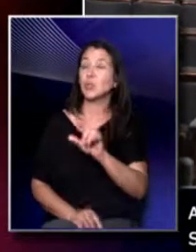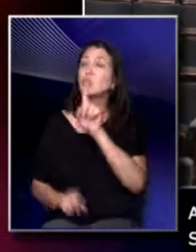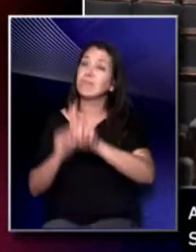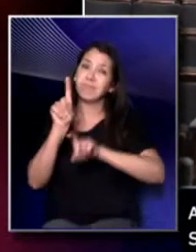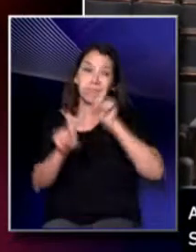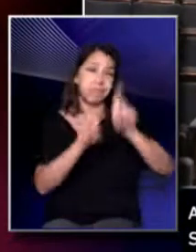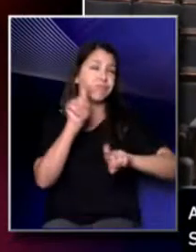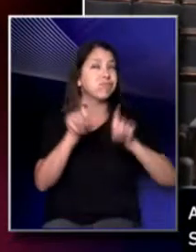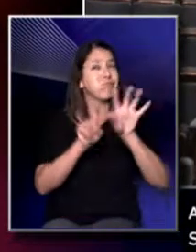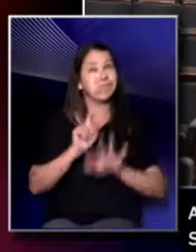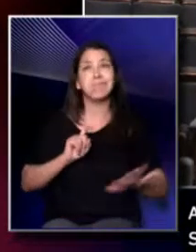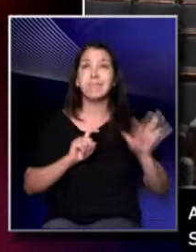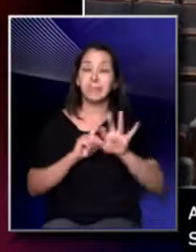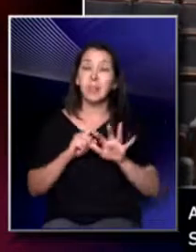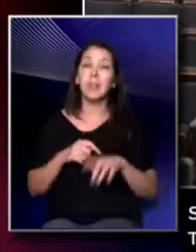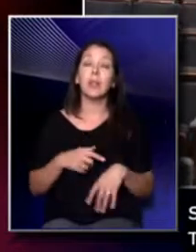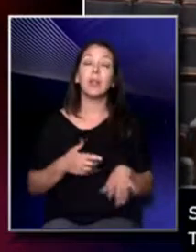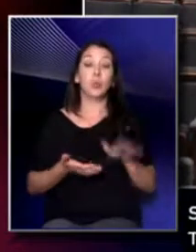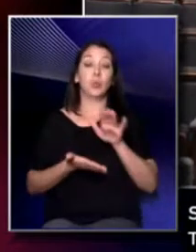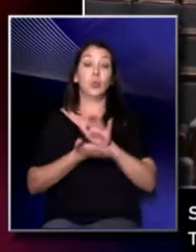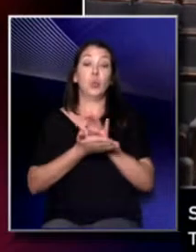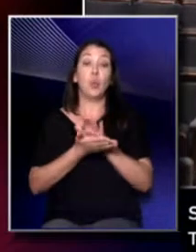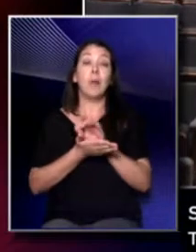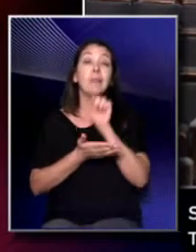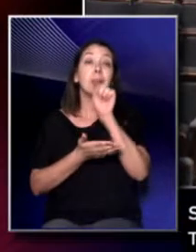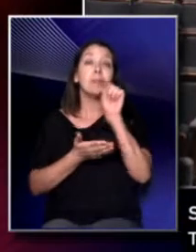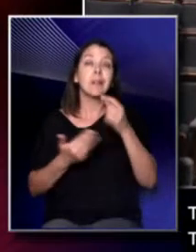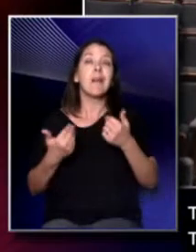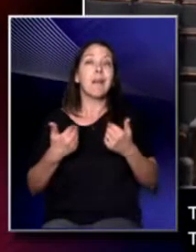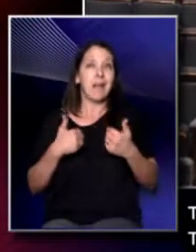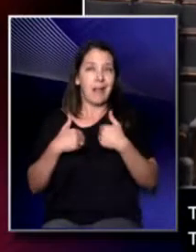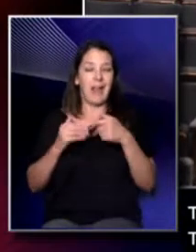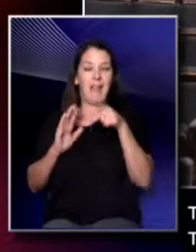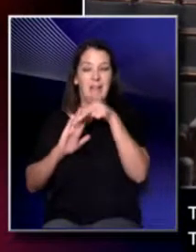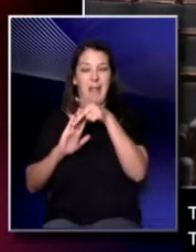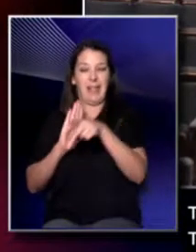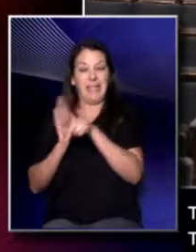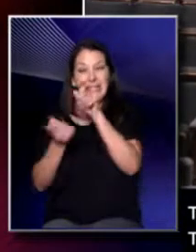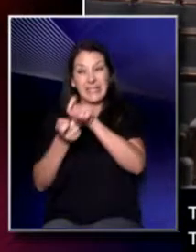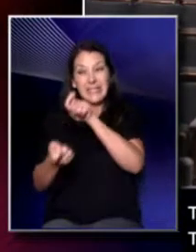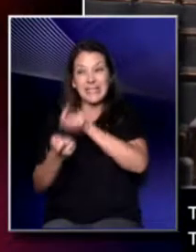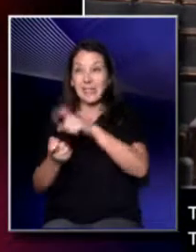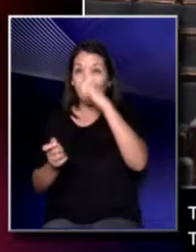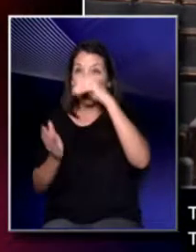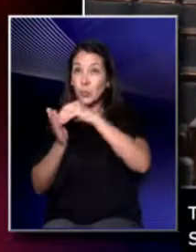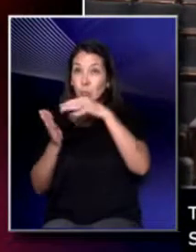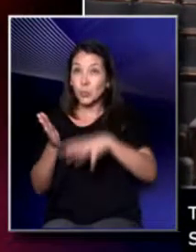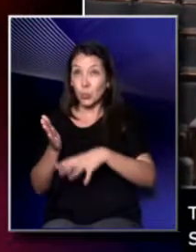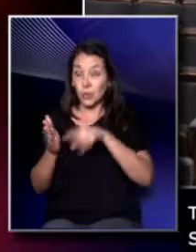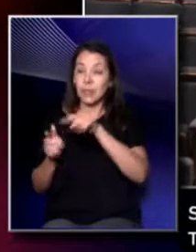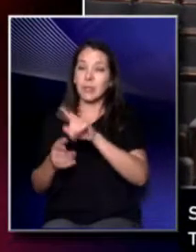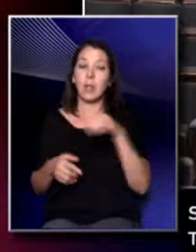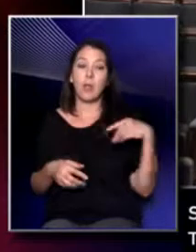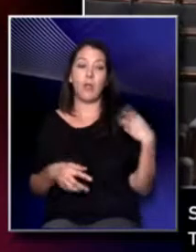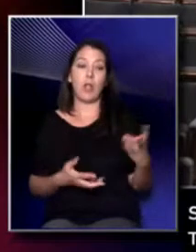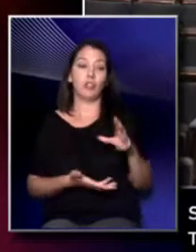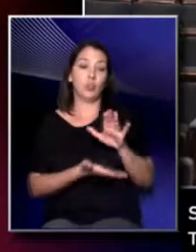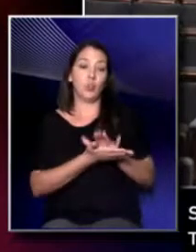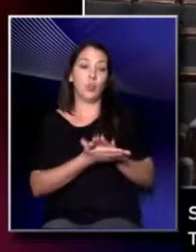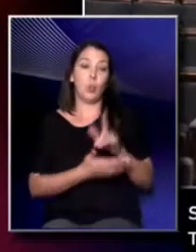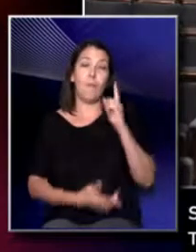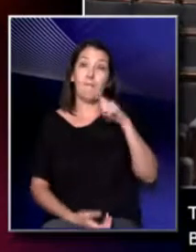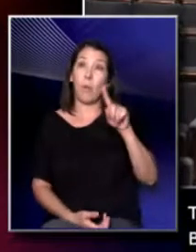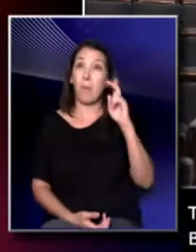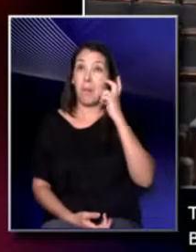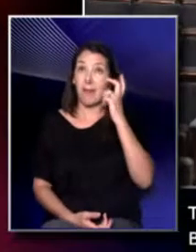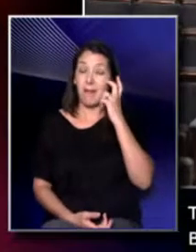only schools that do have policies specifically for students are the Washington School for the Blind, which